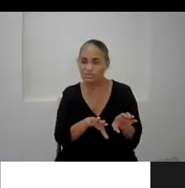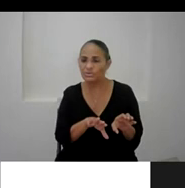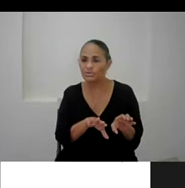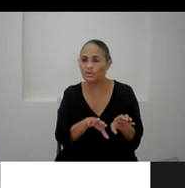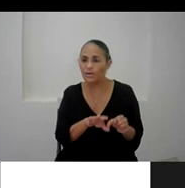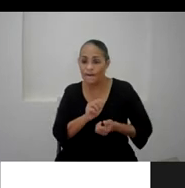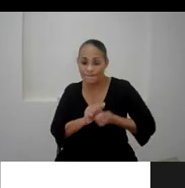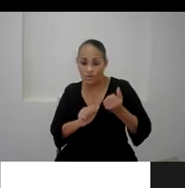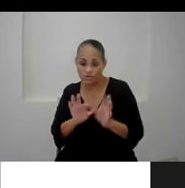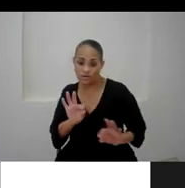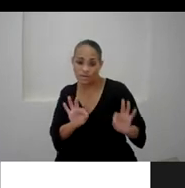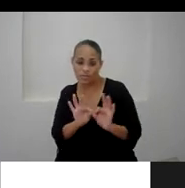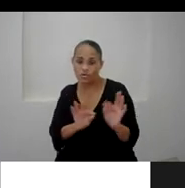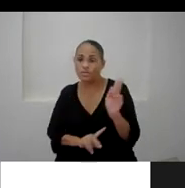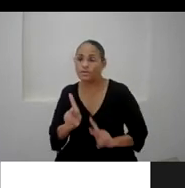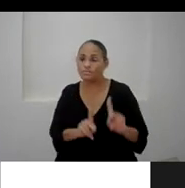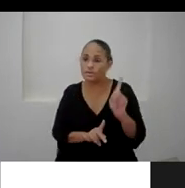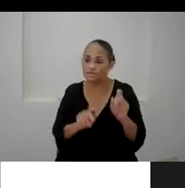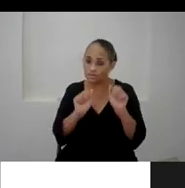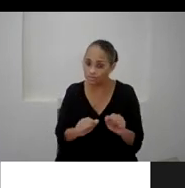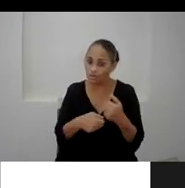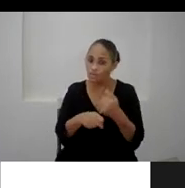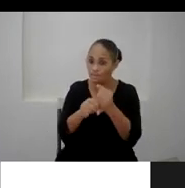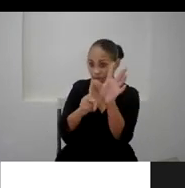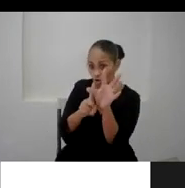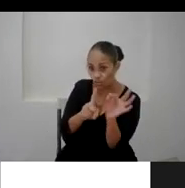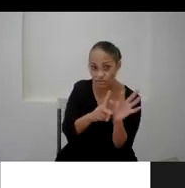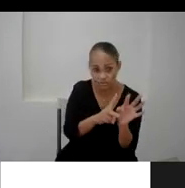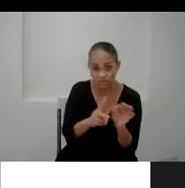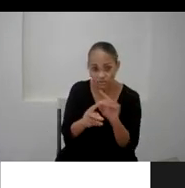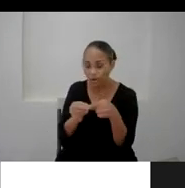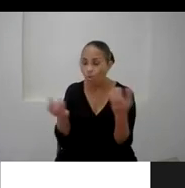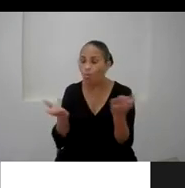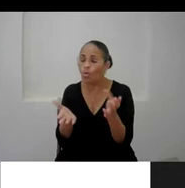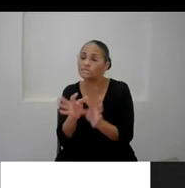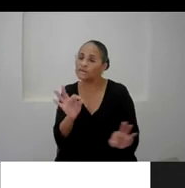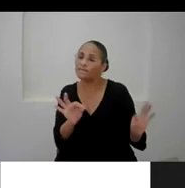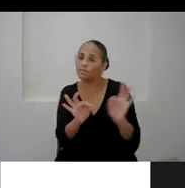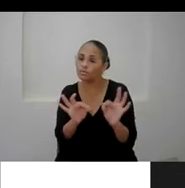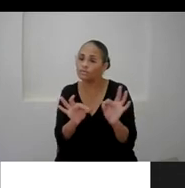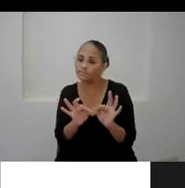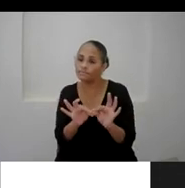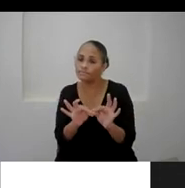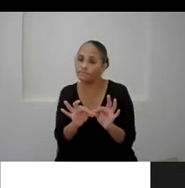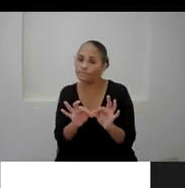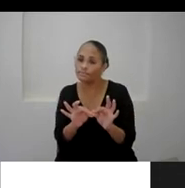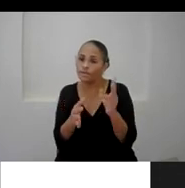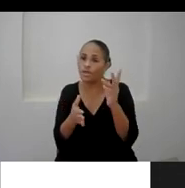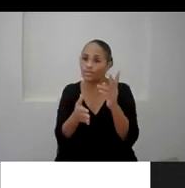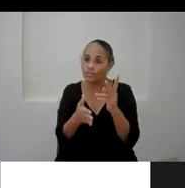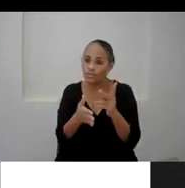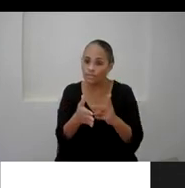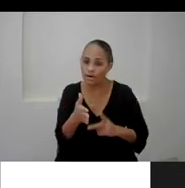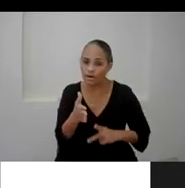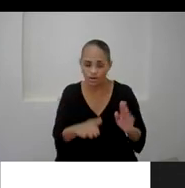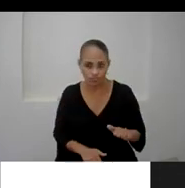Most importantly, people need to be able to make choices about what is important. The whole part of growing